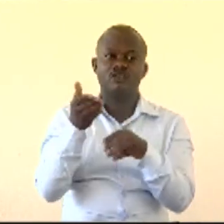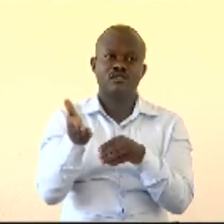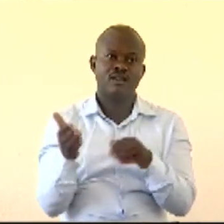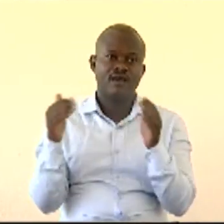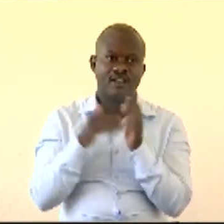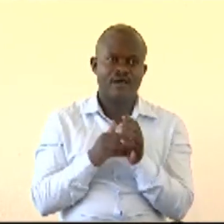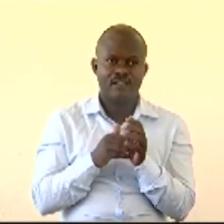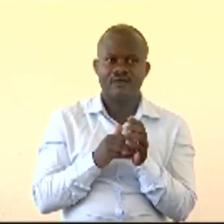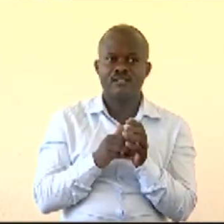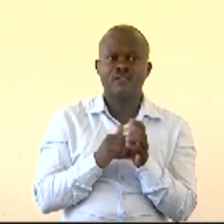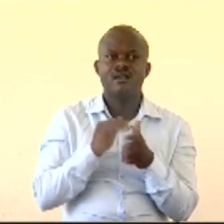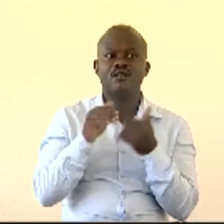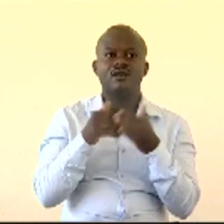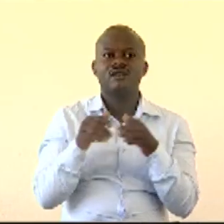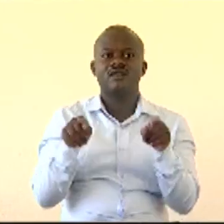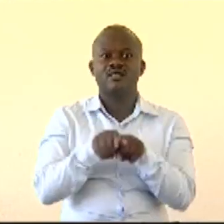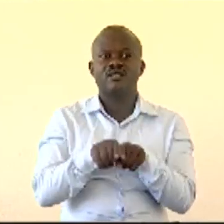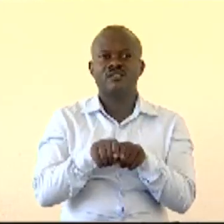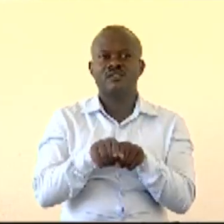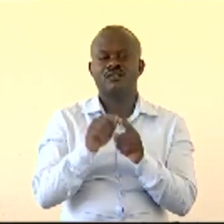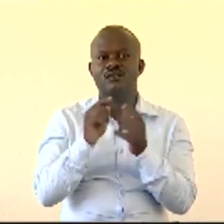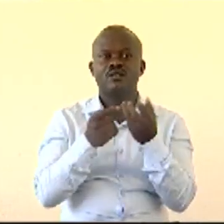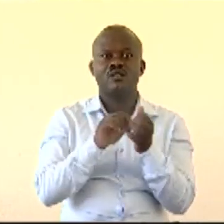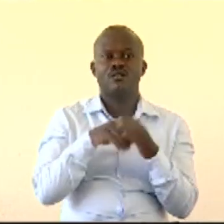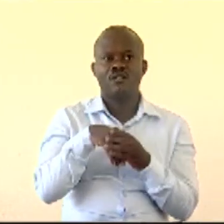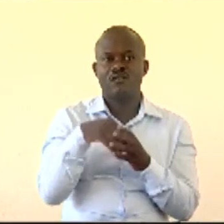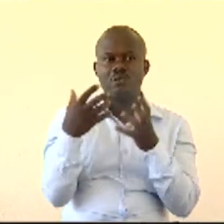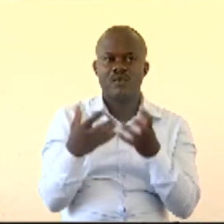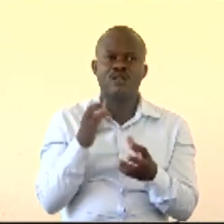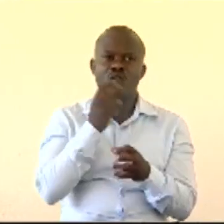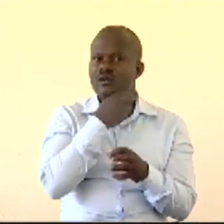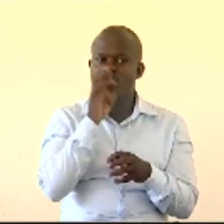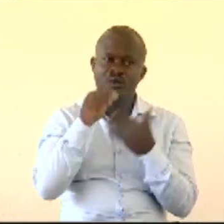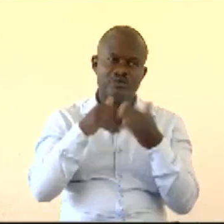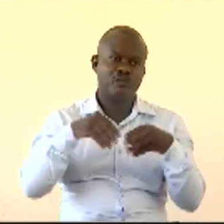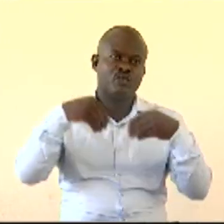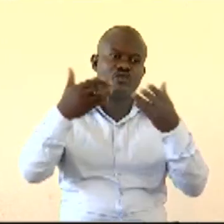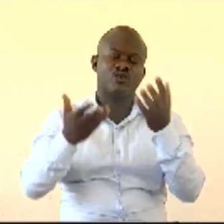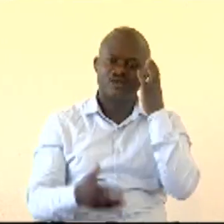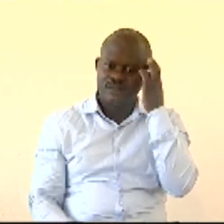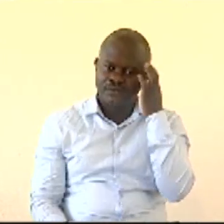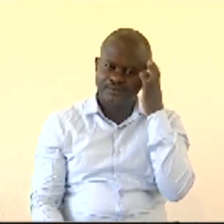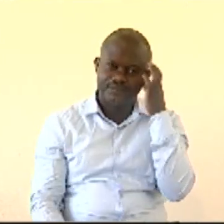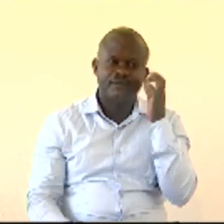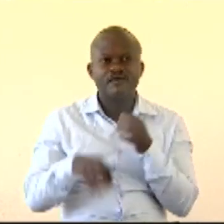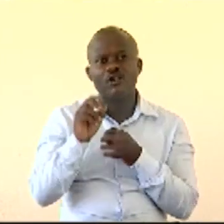And the question is also asking to calculate the mass of water that will be produced.